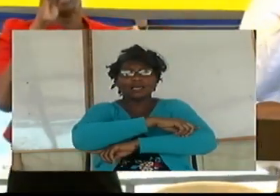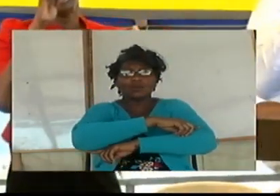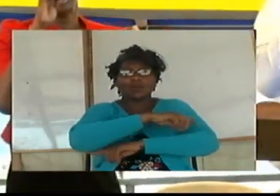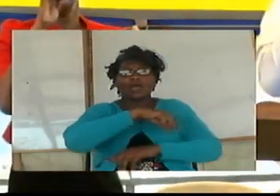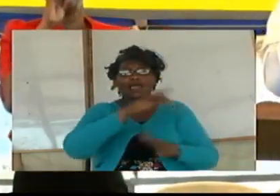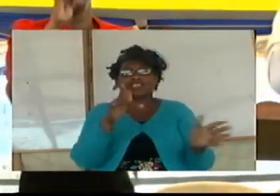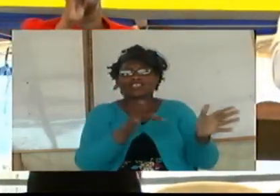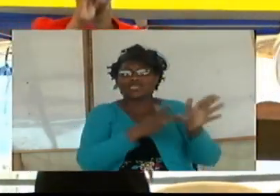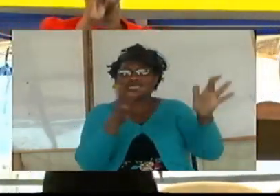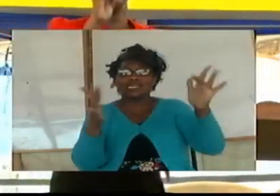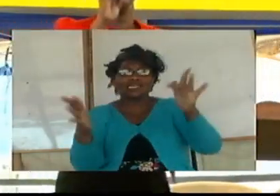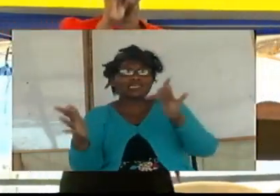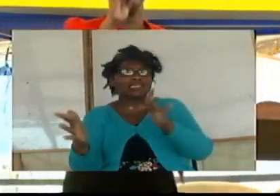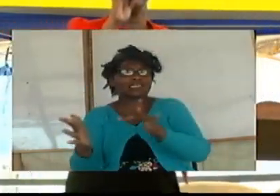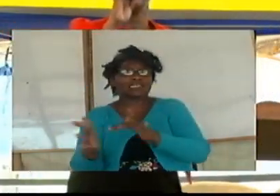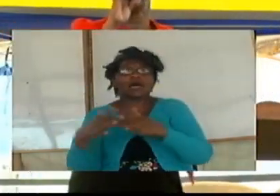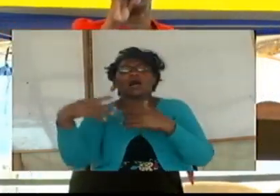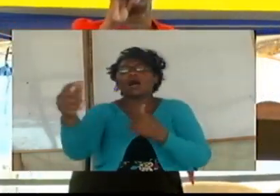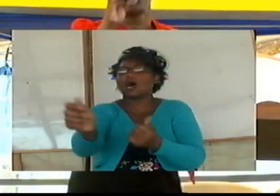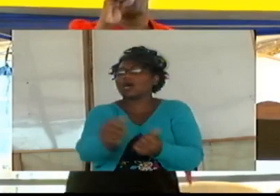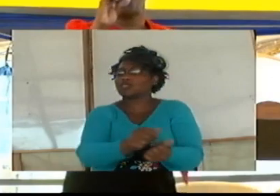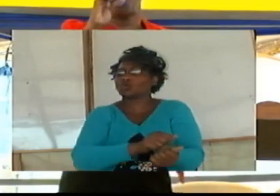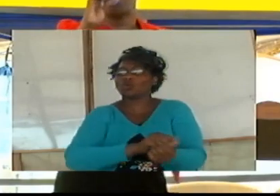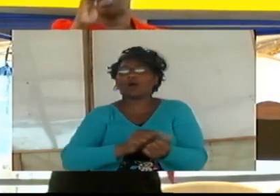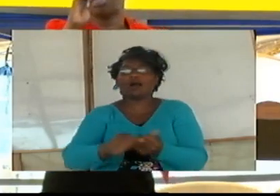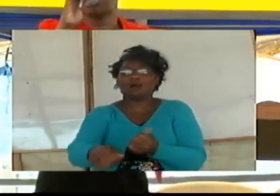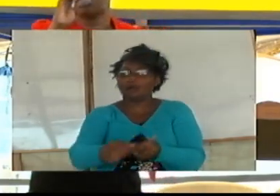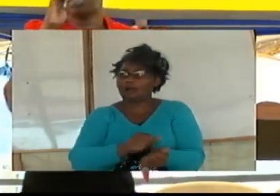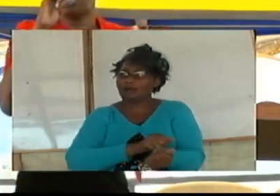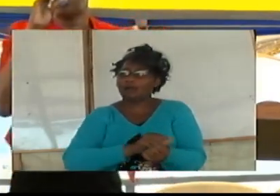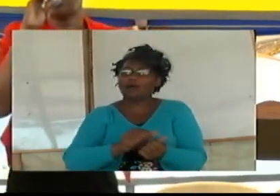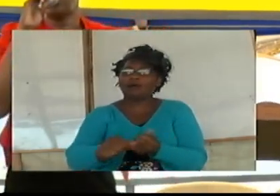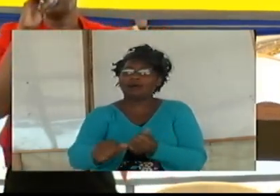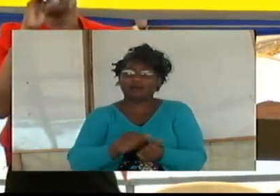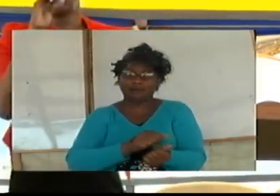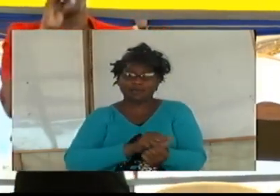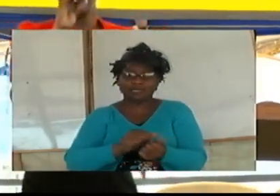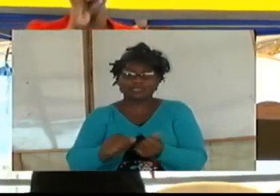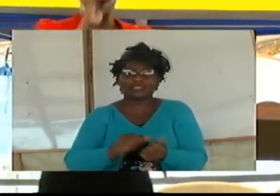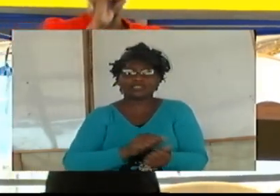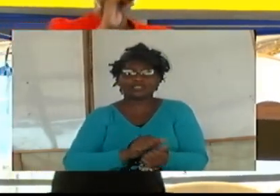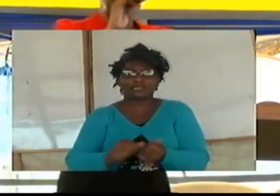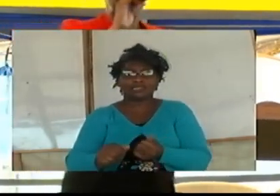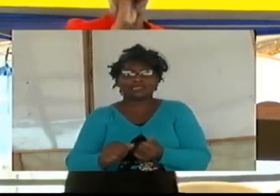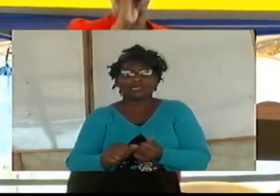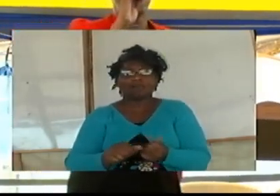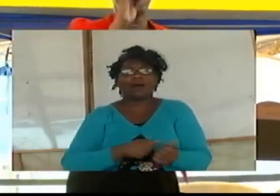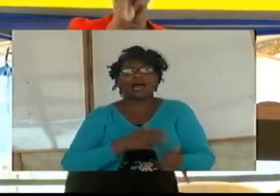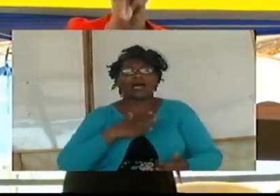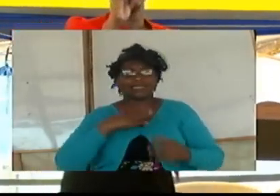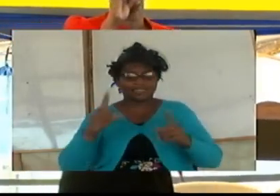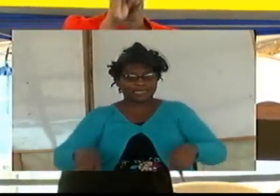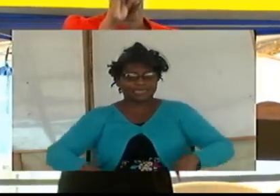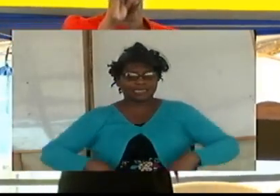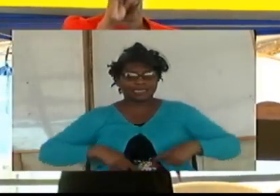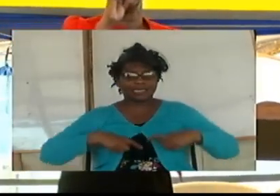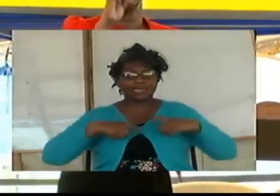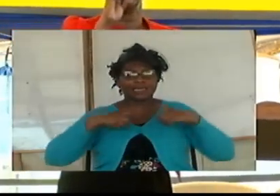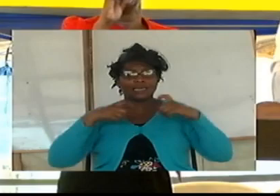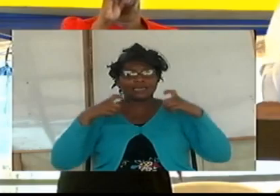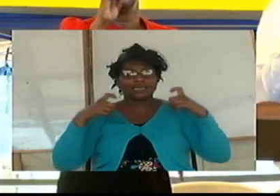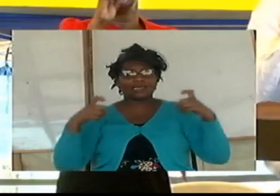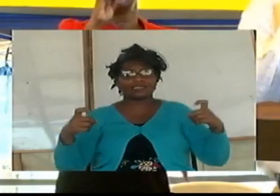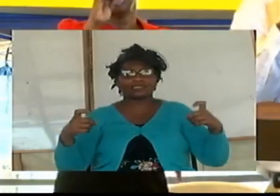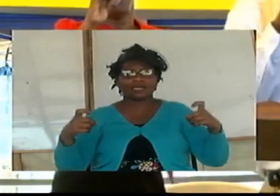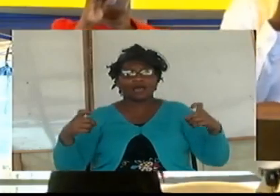Oh, and Jesus washed. Yes, he washed my